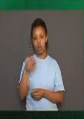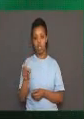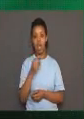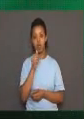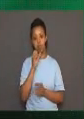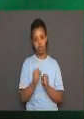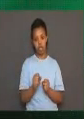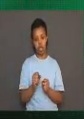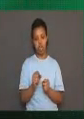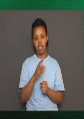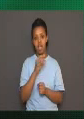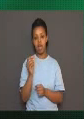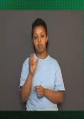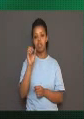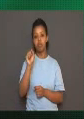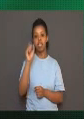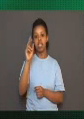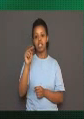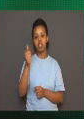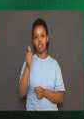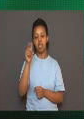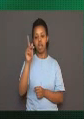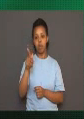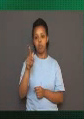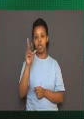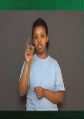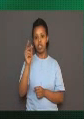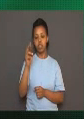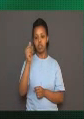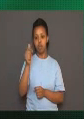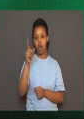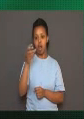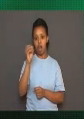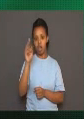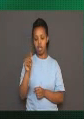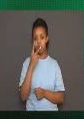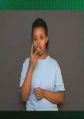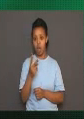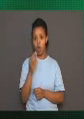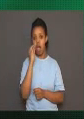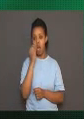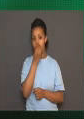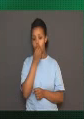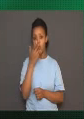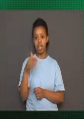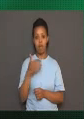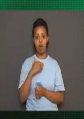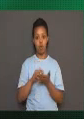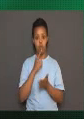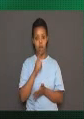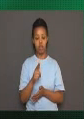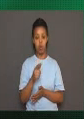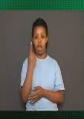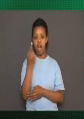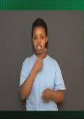the example of a snapdragon, the flower color is controlled by a single